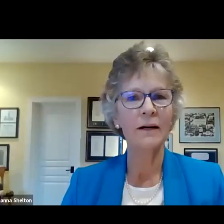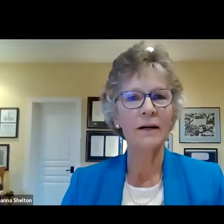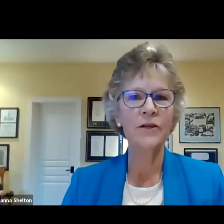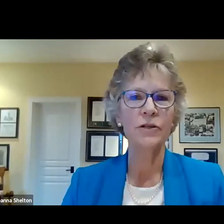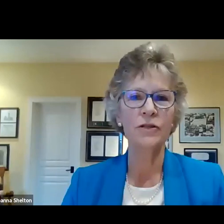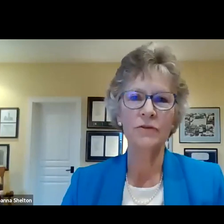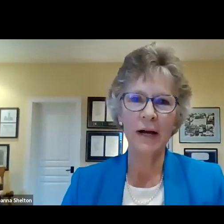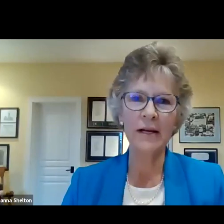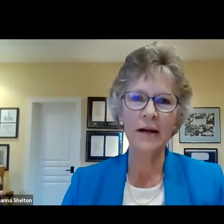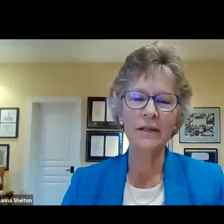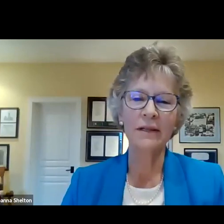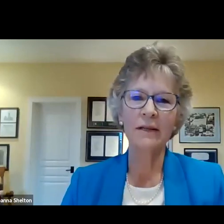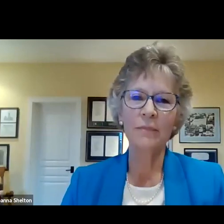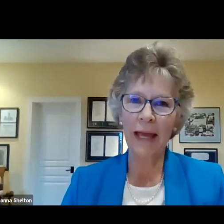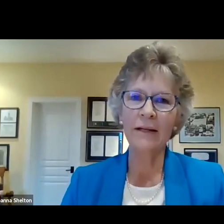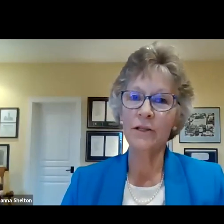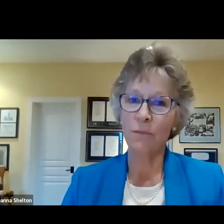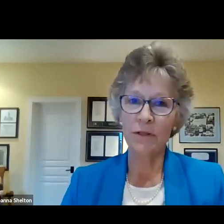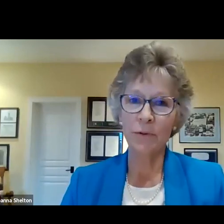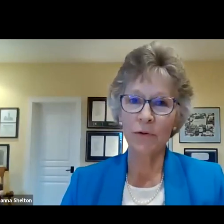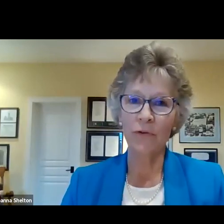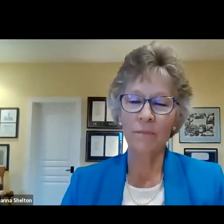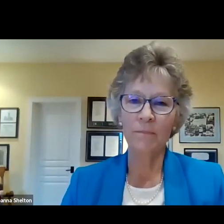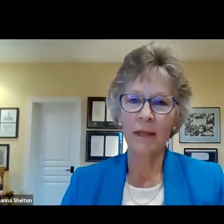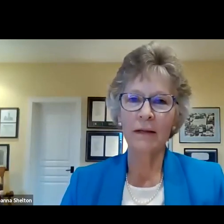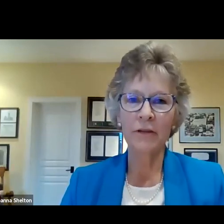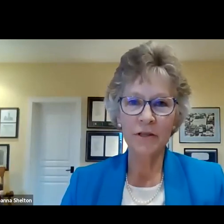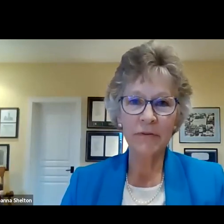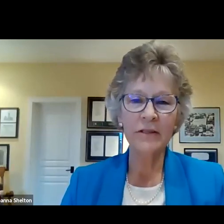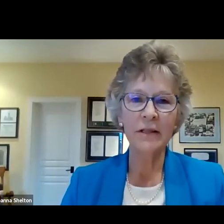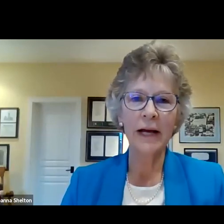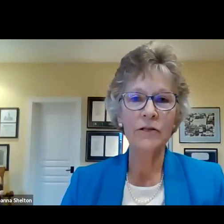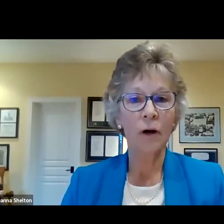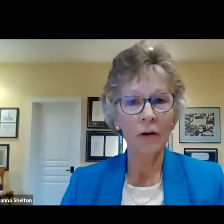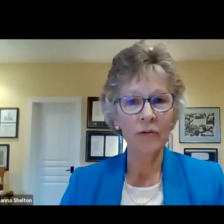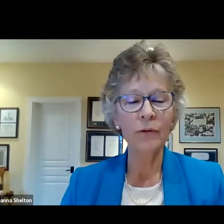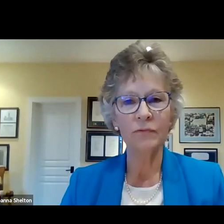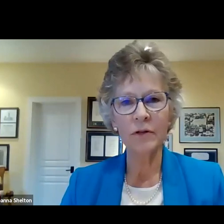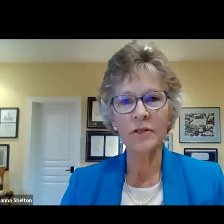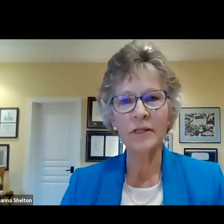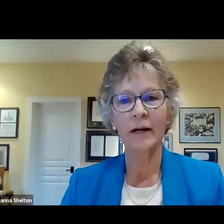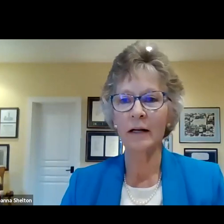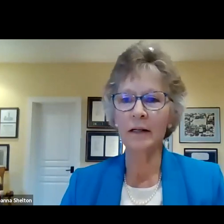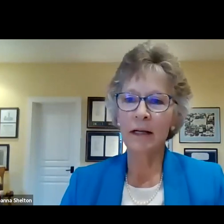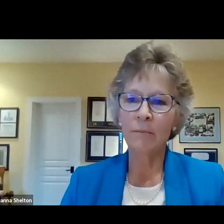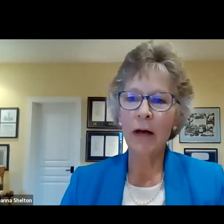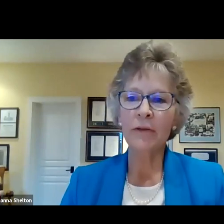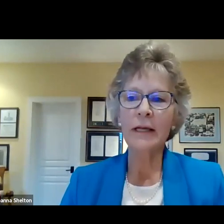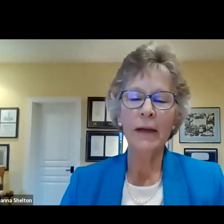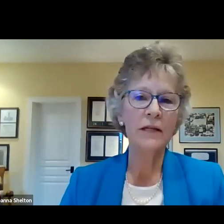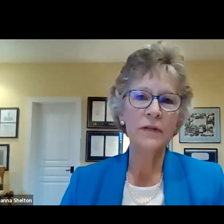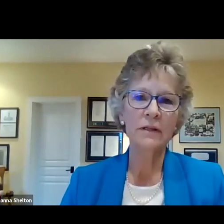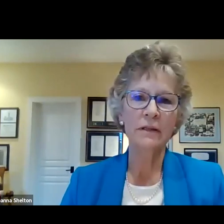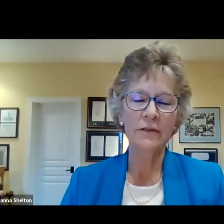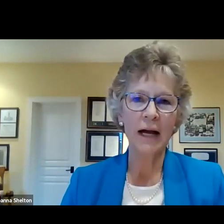on our nation's founding document and its principles. This event tonight is also the first in our